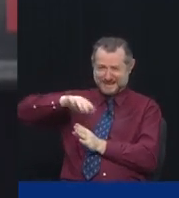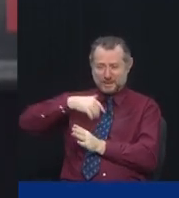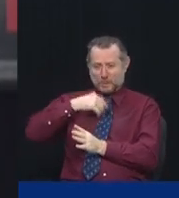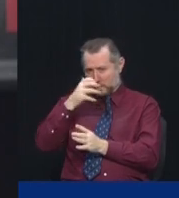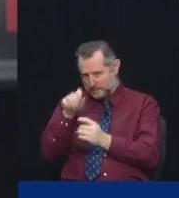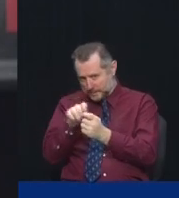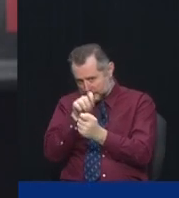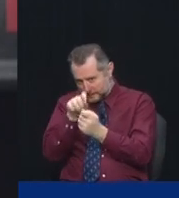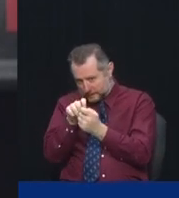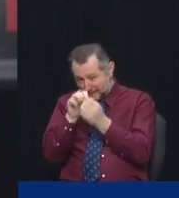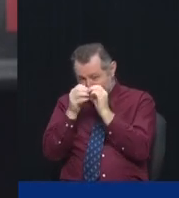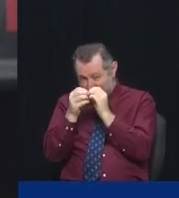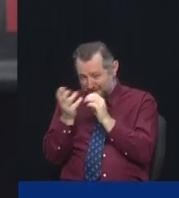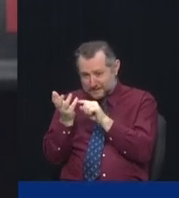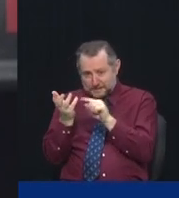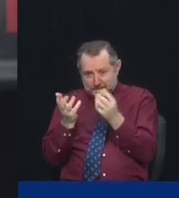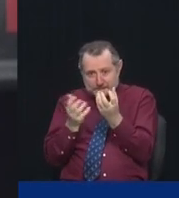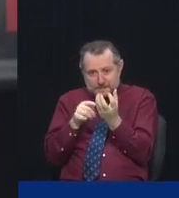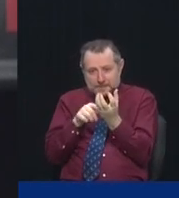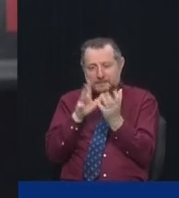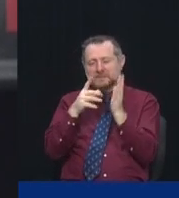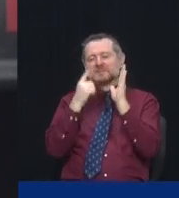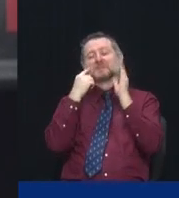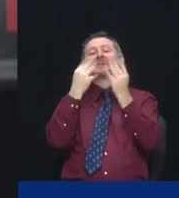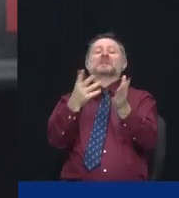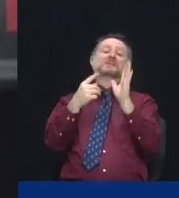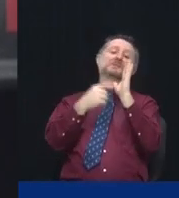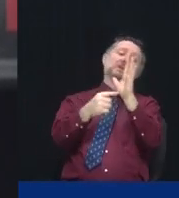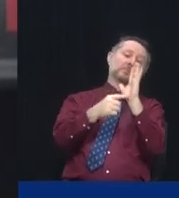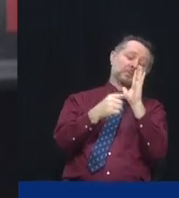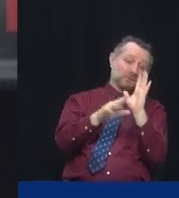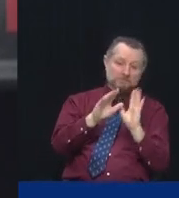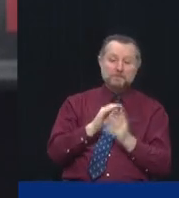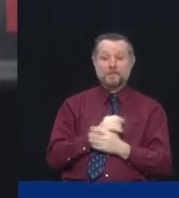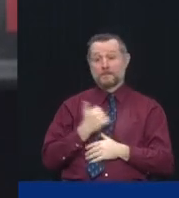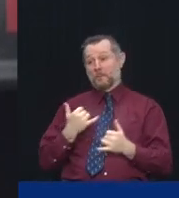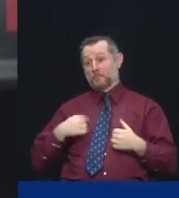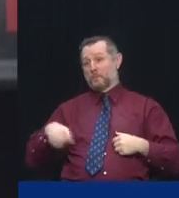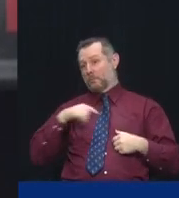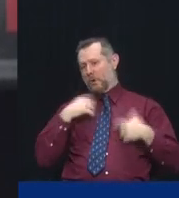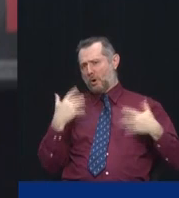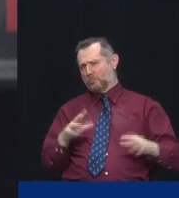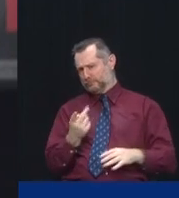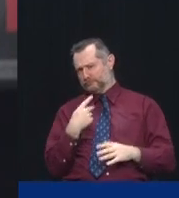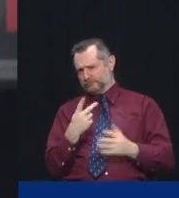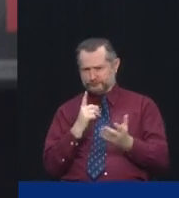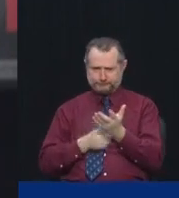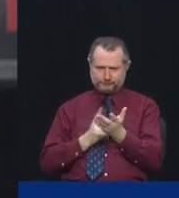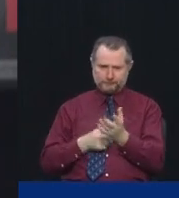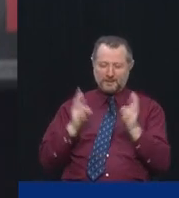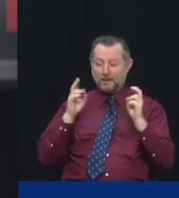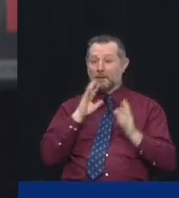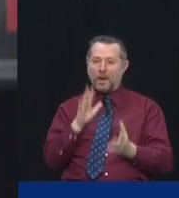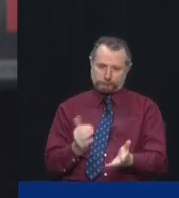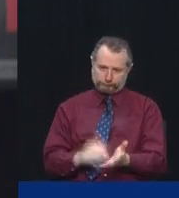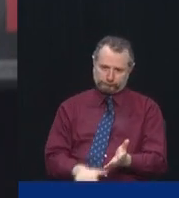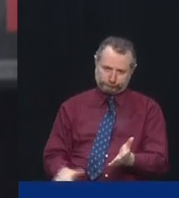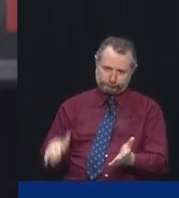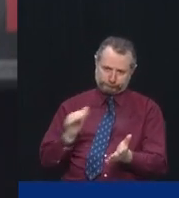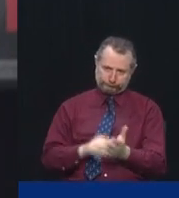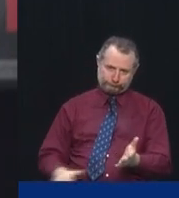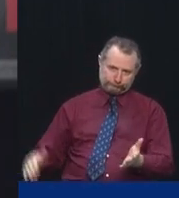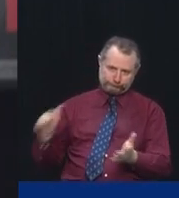example, we've now discussed this topic ad nauseum, right? How